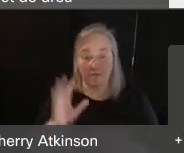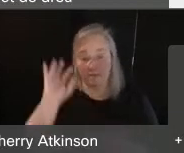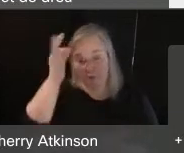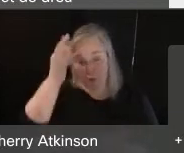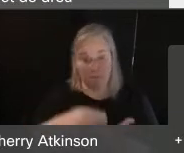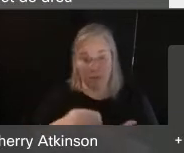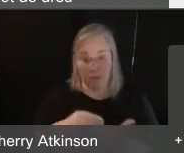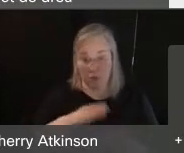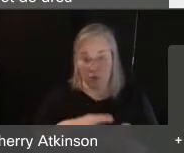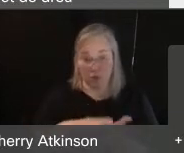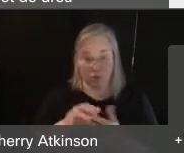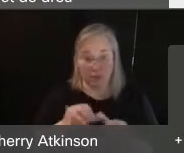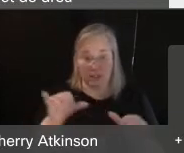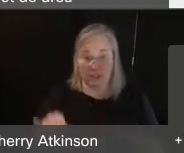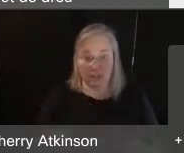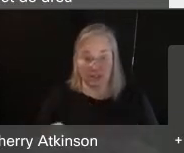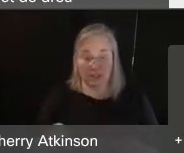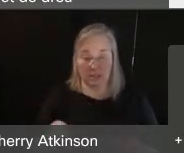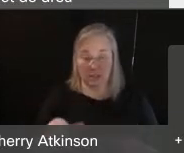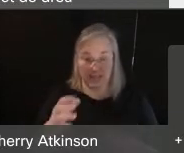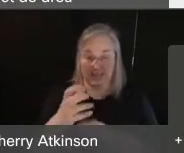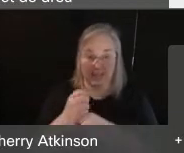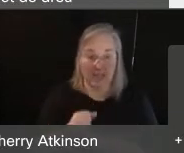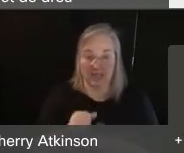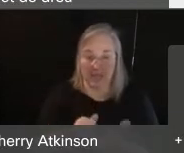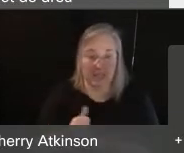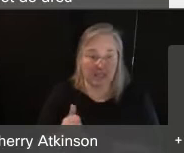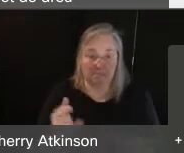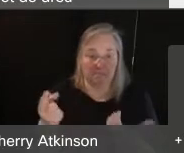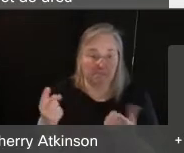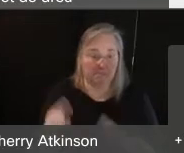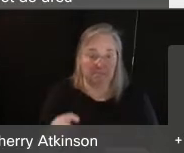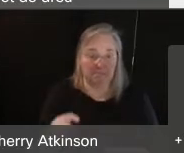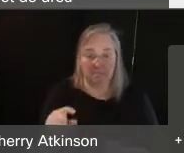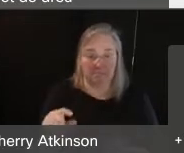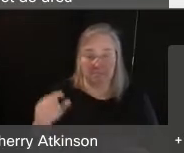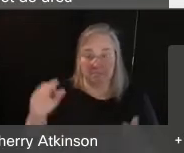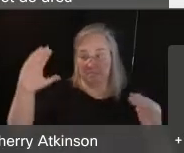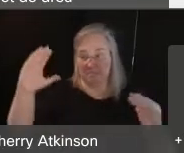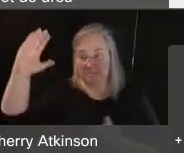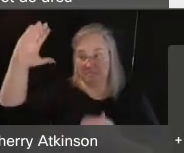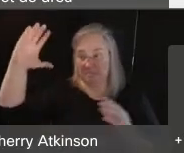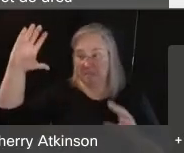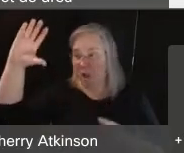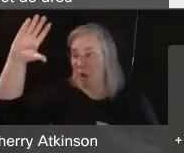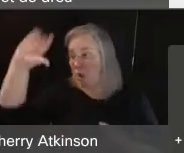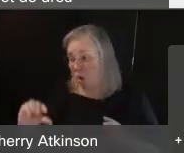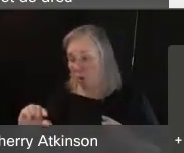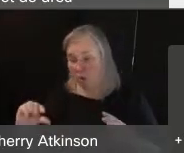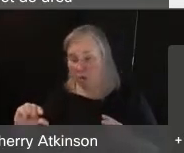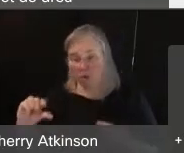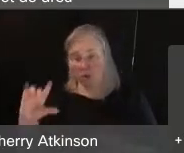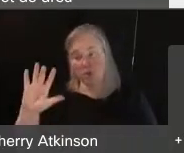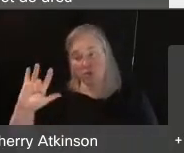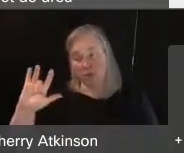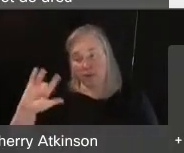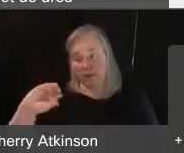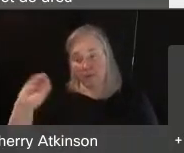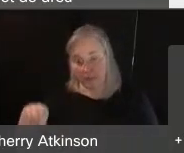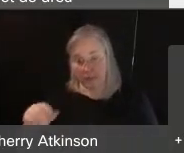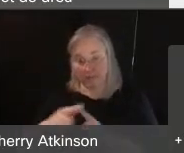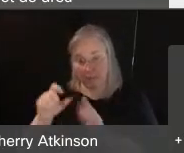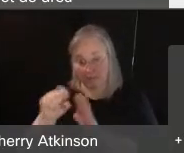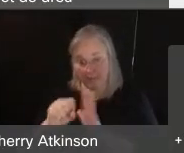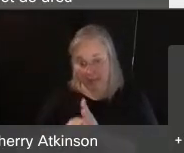gets is incidental. It's way, way down. We get 25% from the state